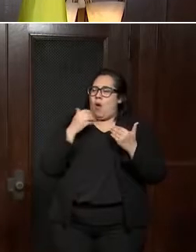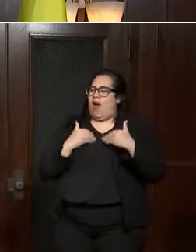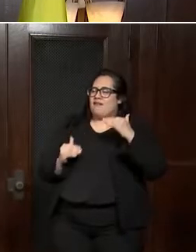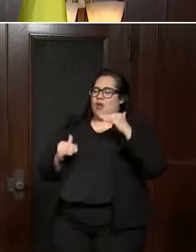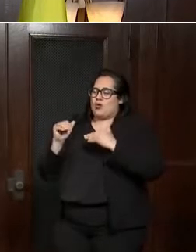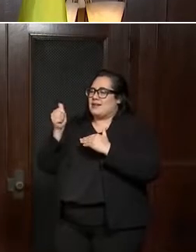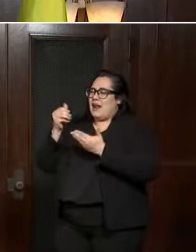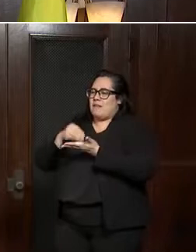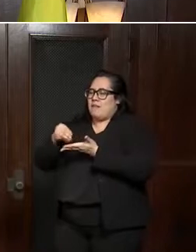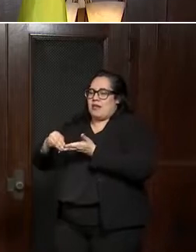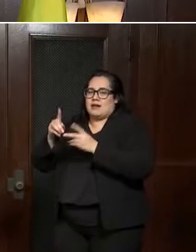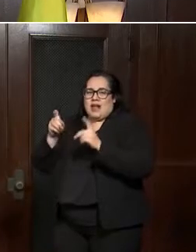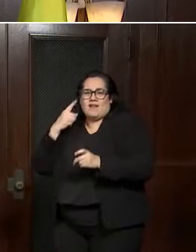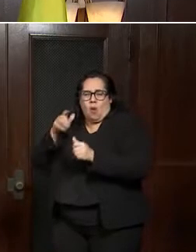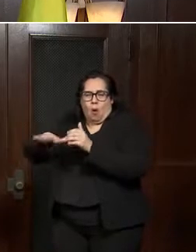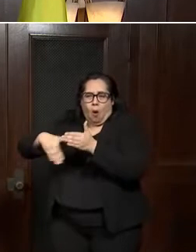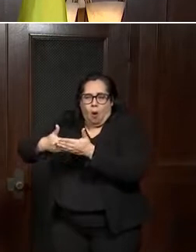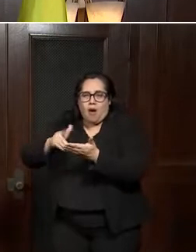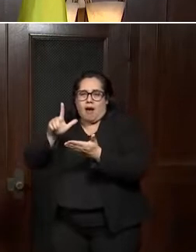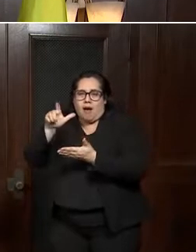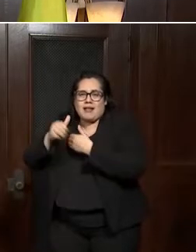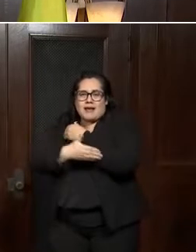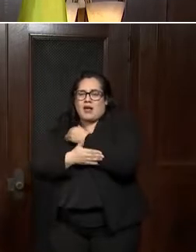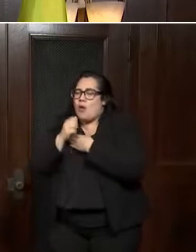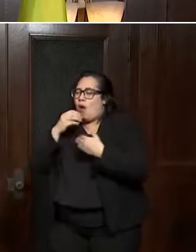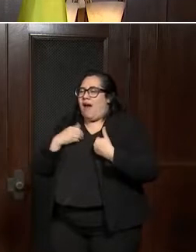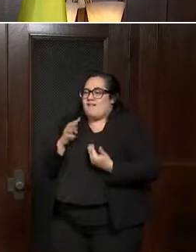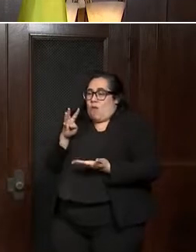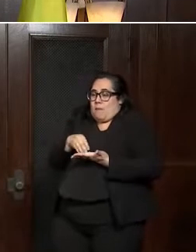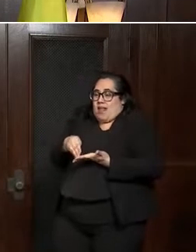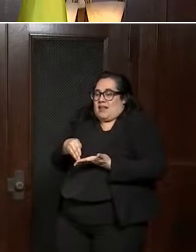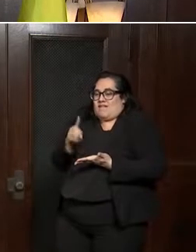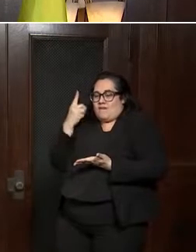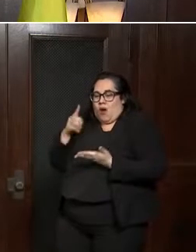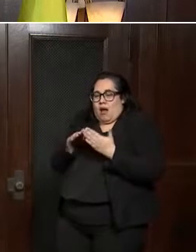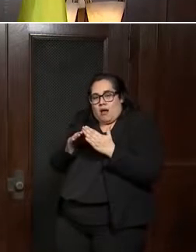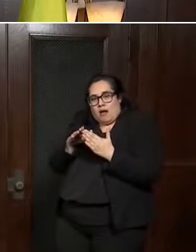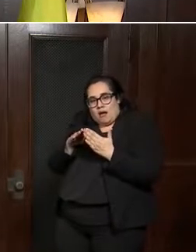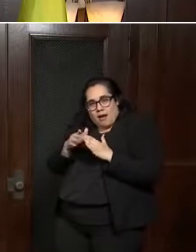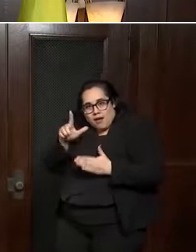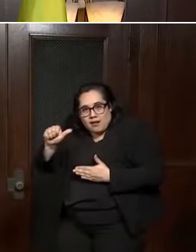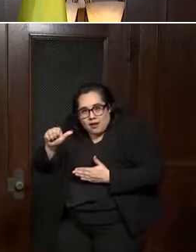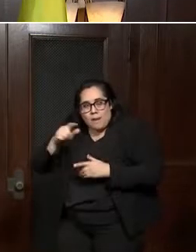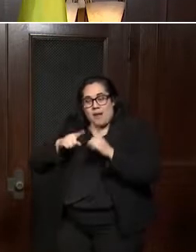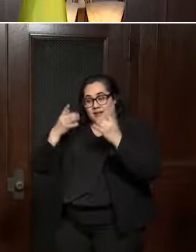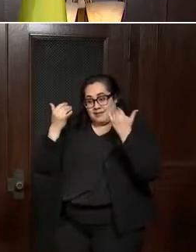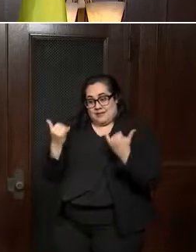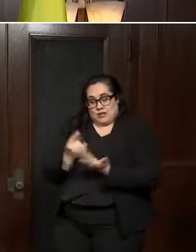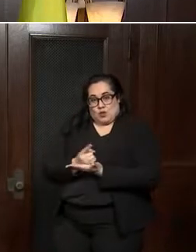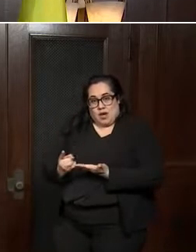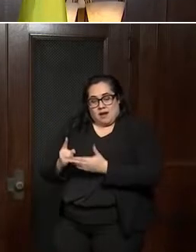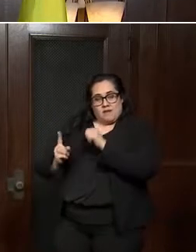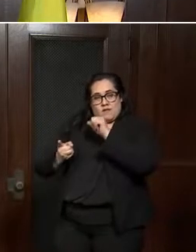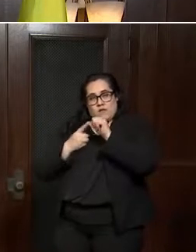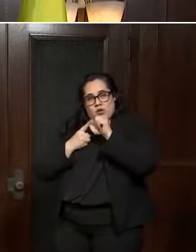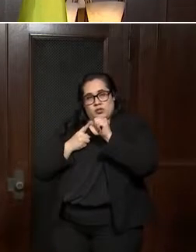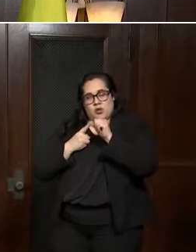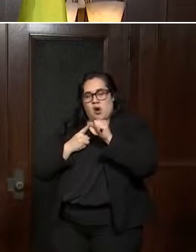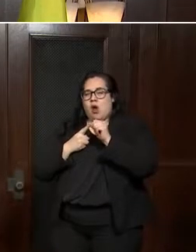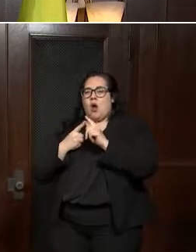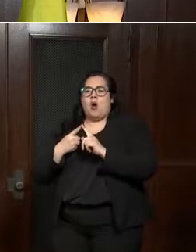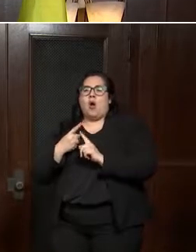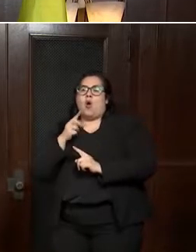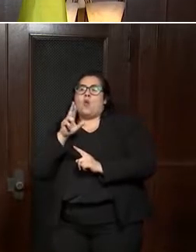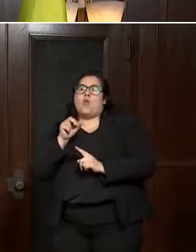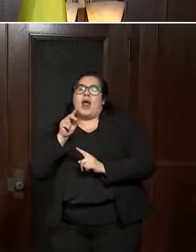million tests, for instance, for all of LA County, or 4 million for LA City. But what is moving forward this week is the first random